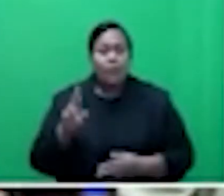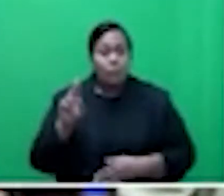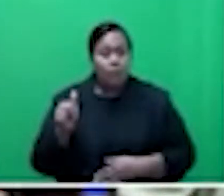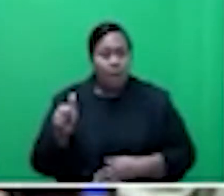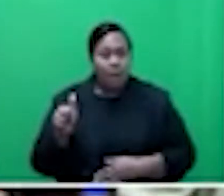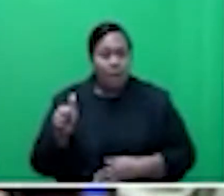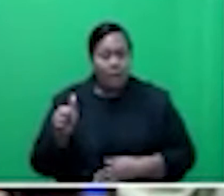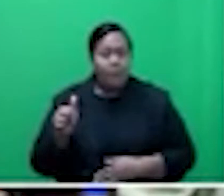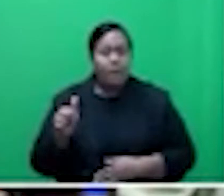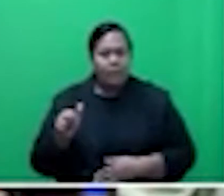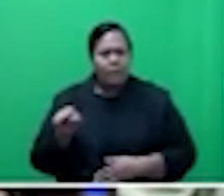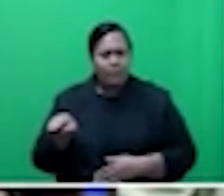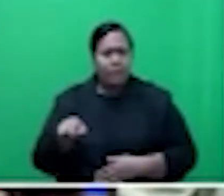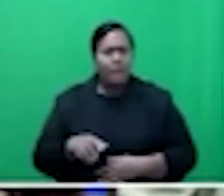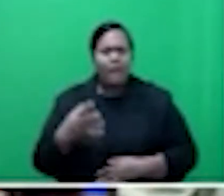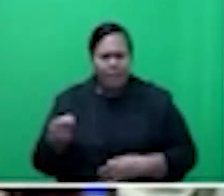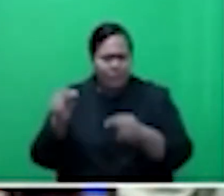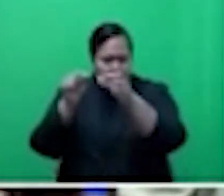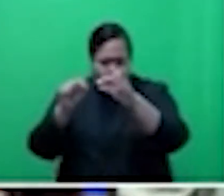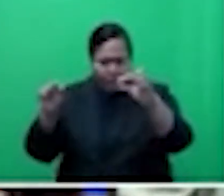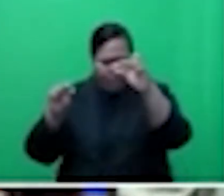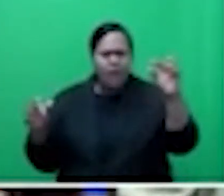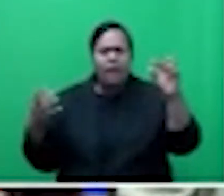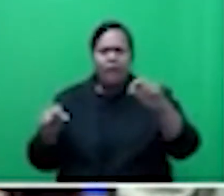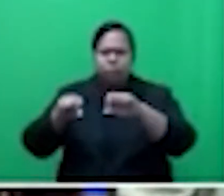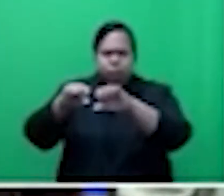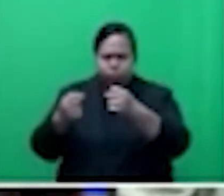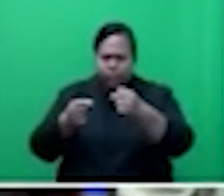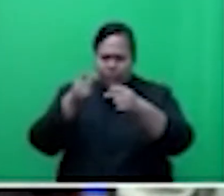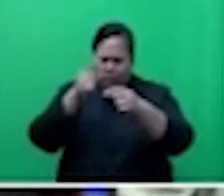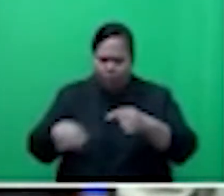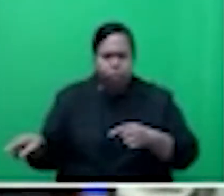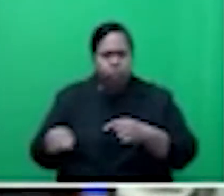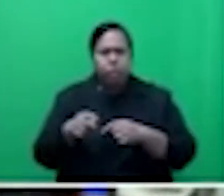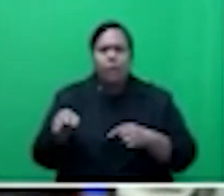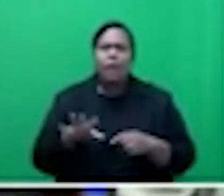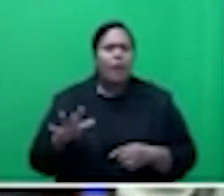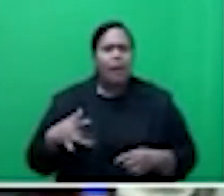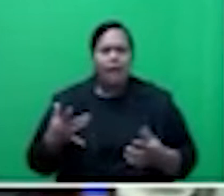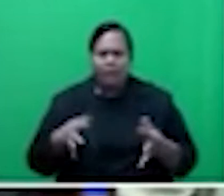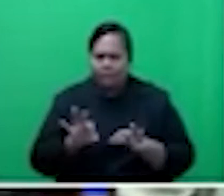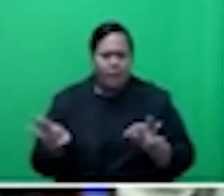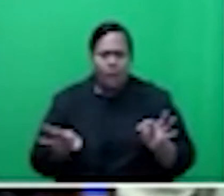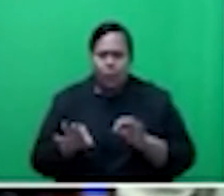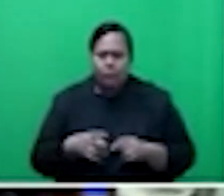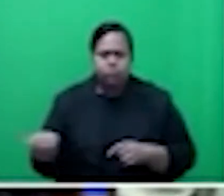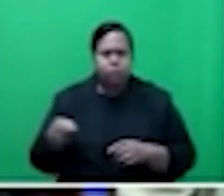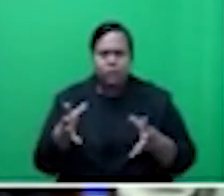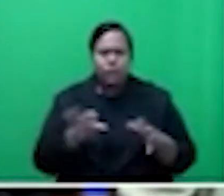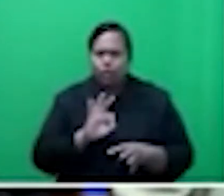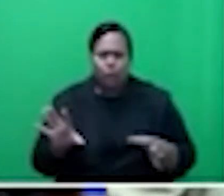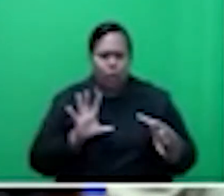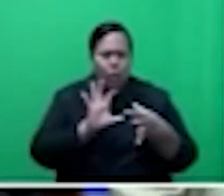power lines are in place and live, but it's been 1 year, Honourable Speaker, they're not connected to the homes. Can the